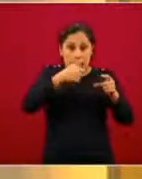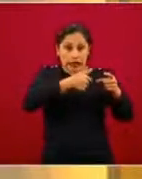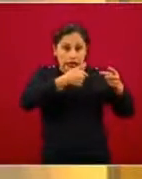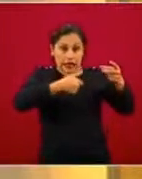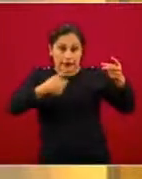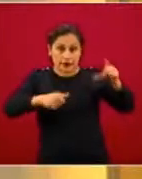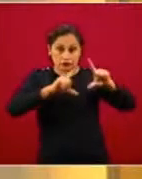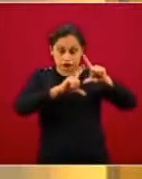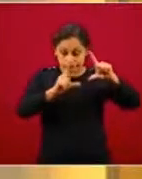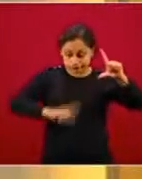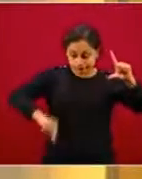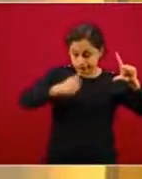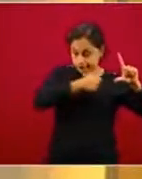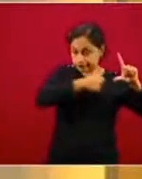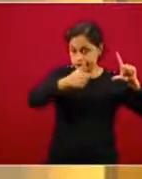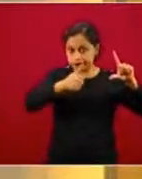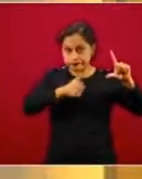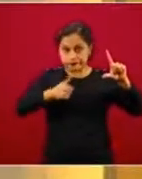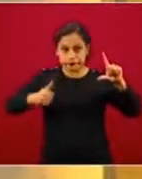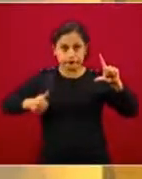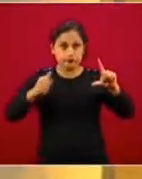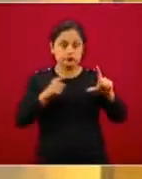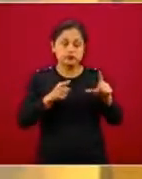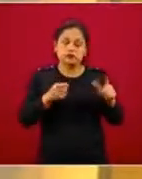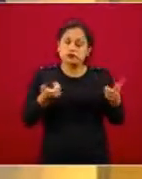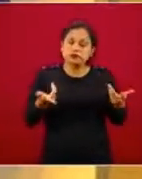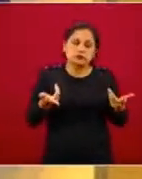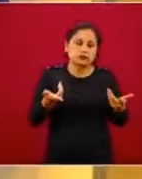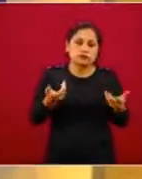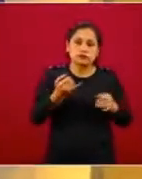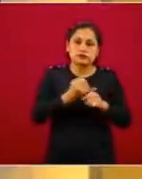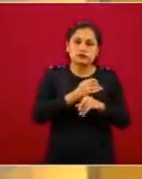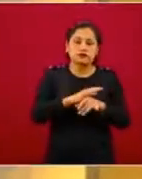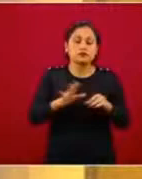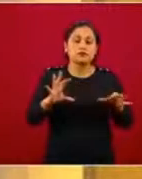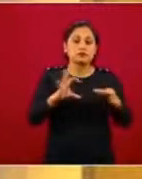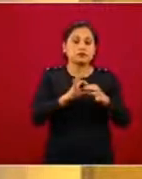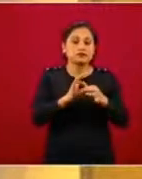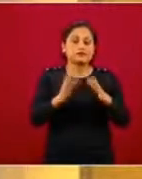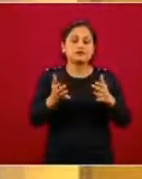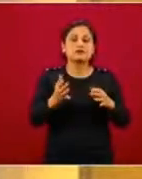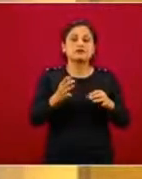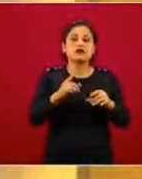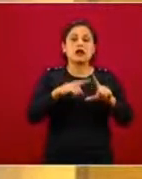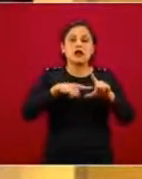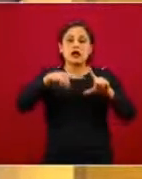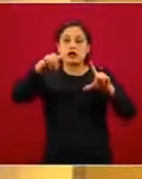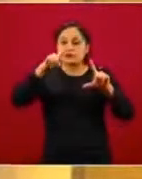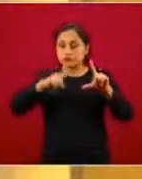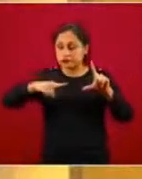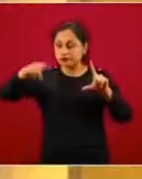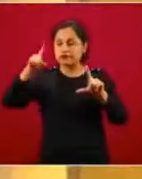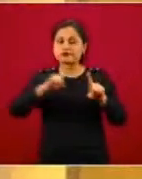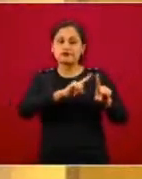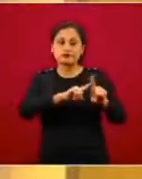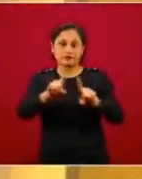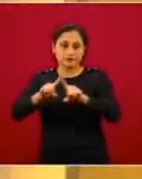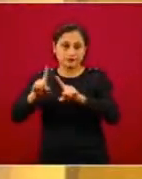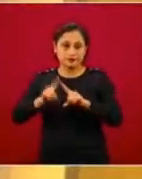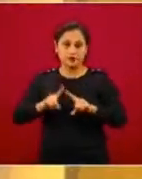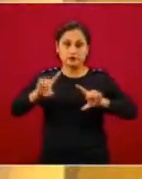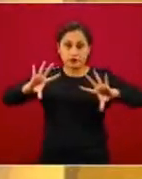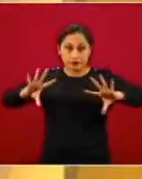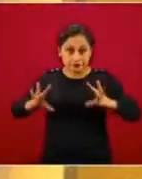hemos mencionado, epicurve, as we've estas están mentioned, desfasadas these temporalmente are unas de not in otras sync with each y en other, as I was conjunto saying. uno puede But together,